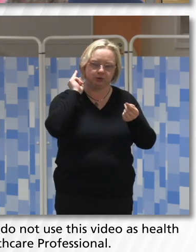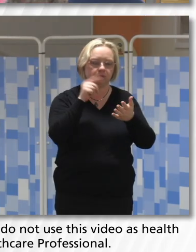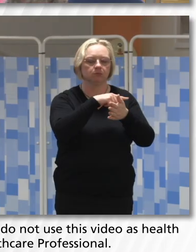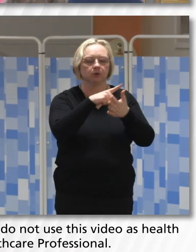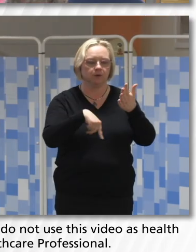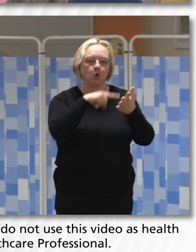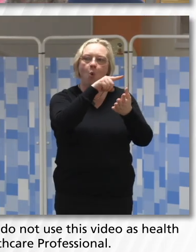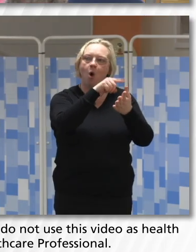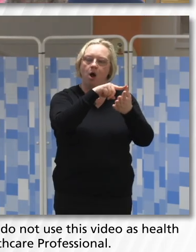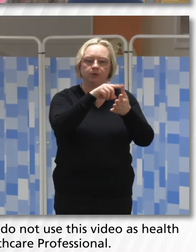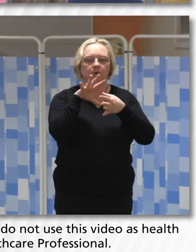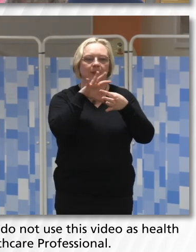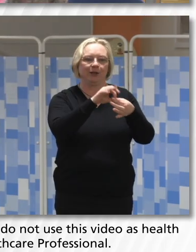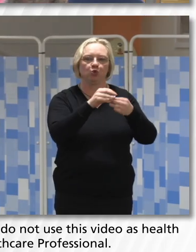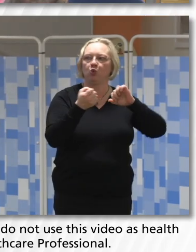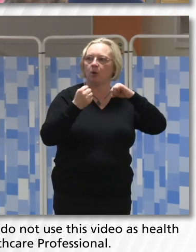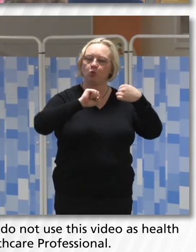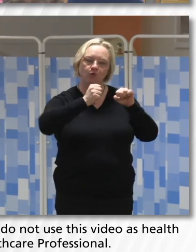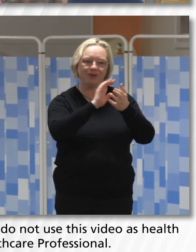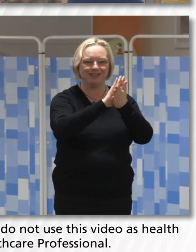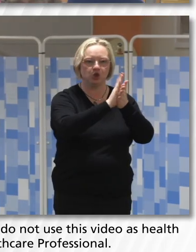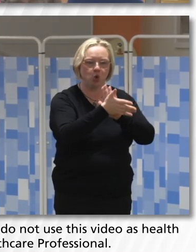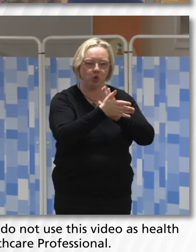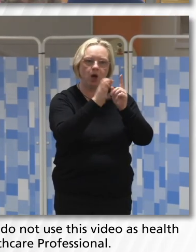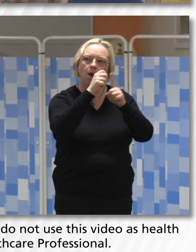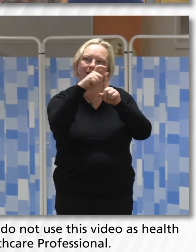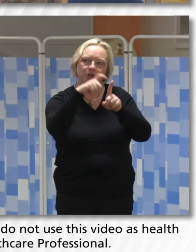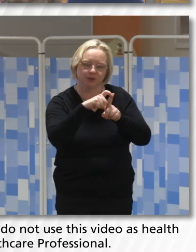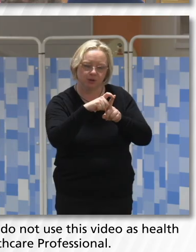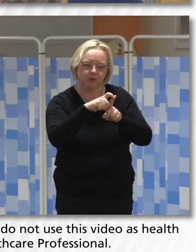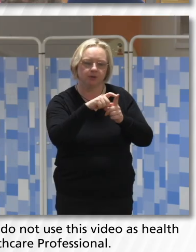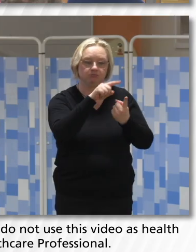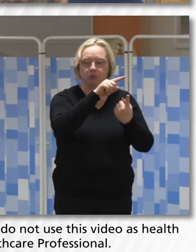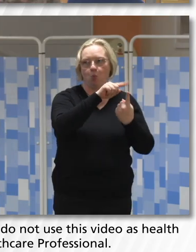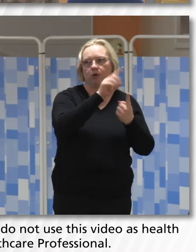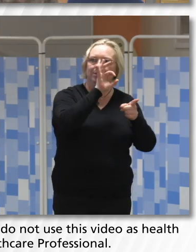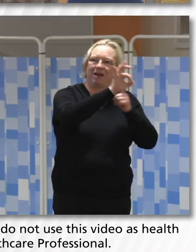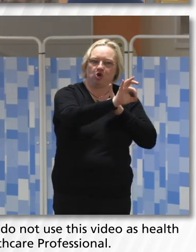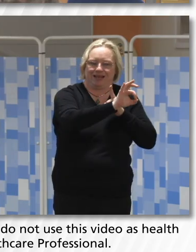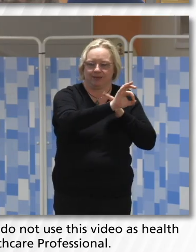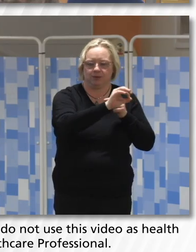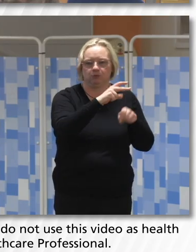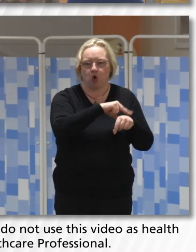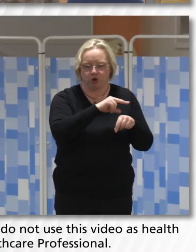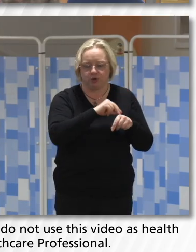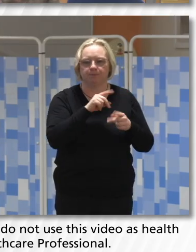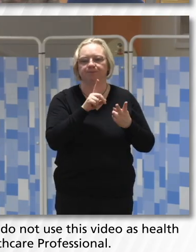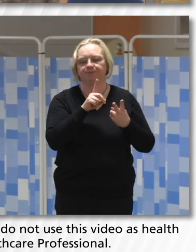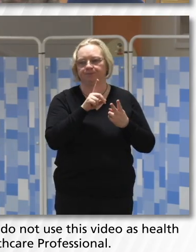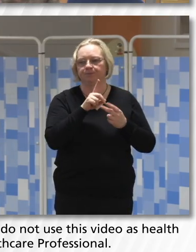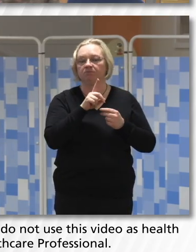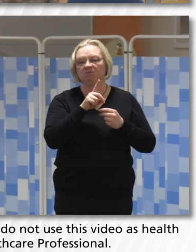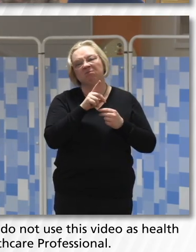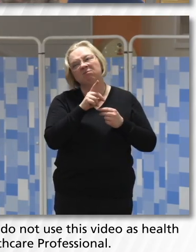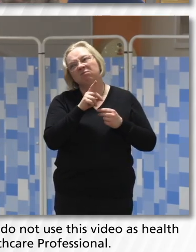consultant in movement disorder and Parkinson's. And we mostly see all